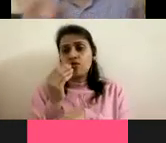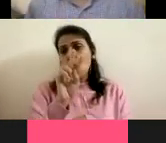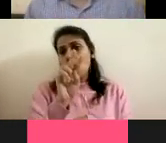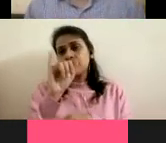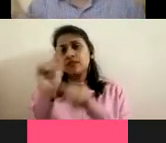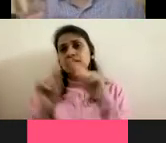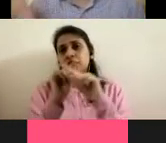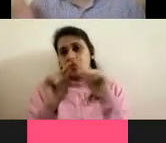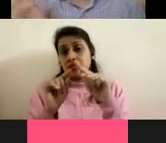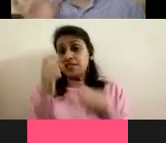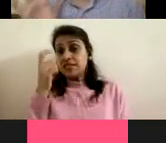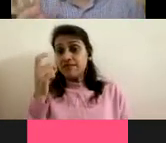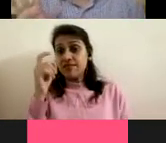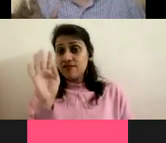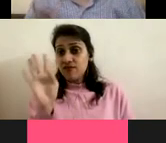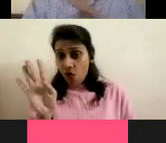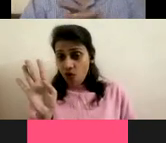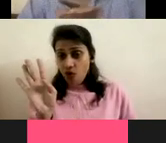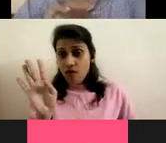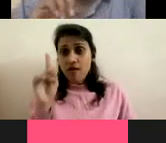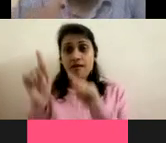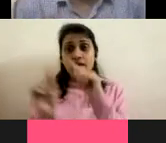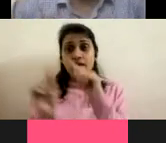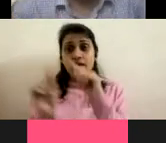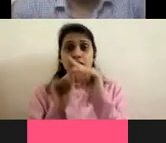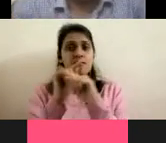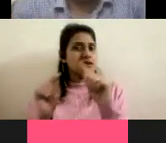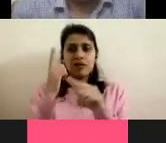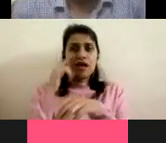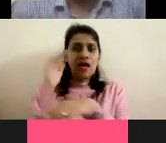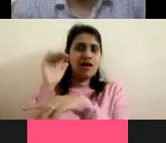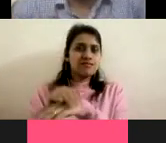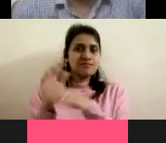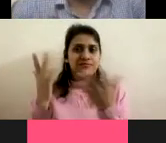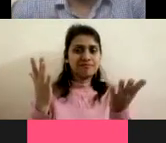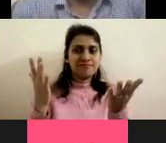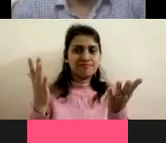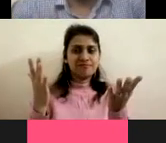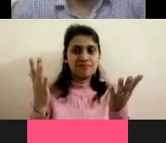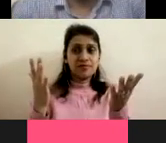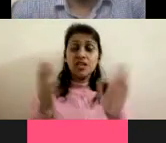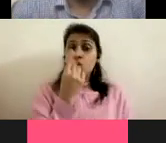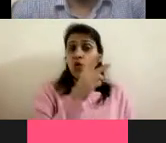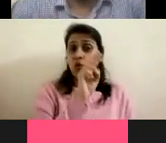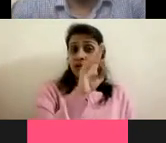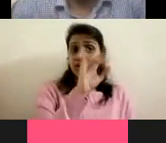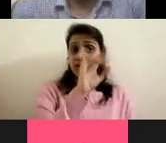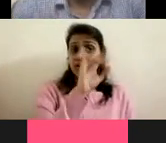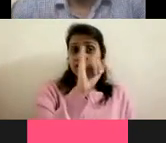Rest 74 or 75%. You cannot say. So more conditions of invisible